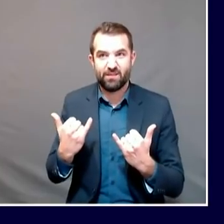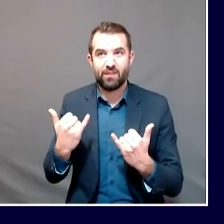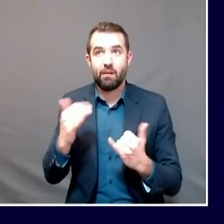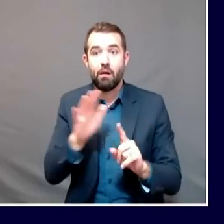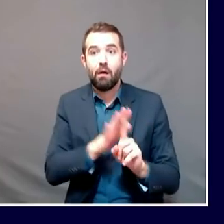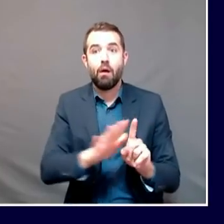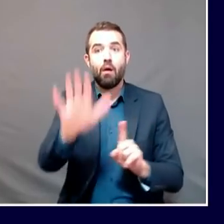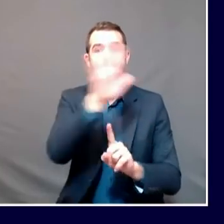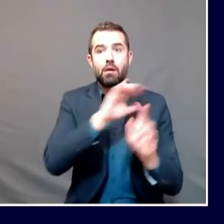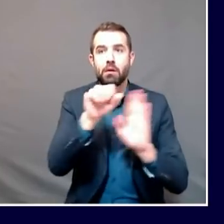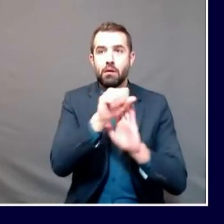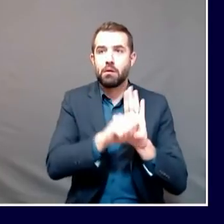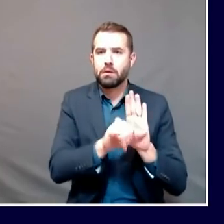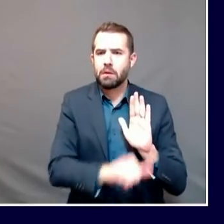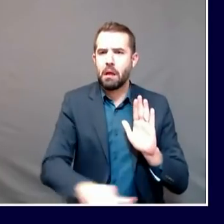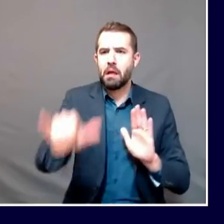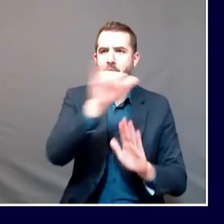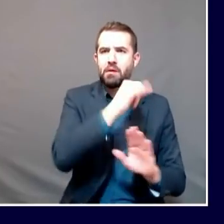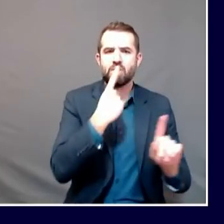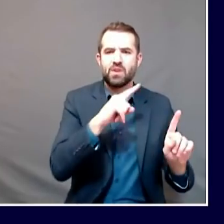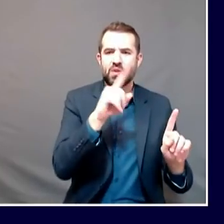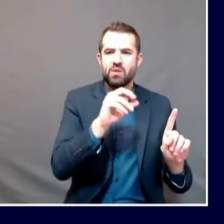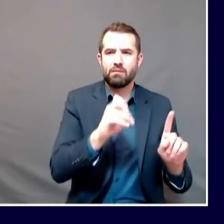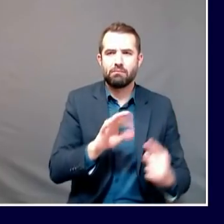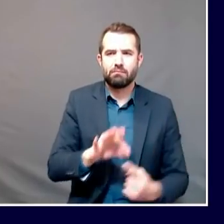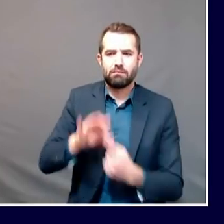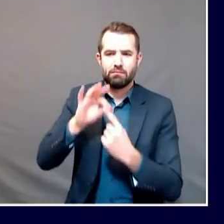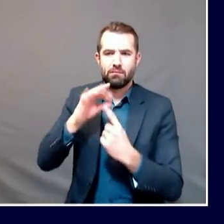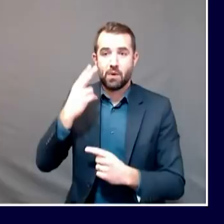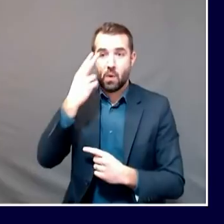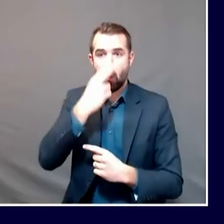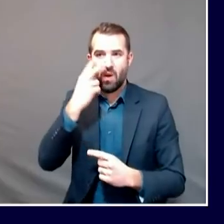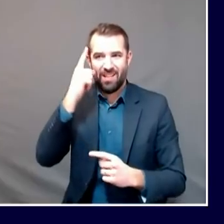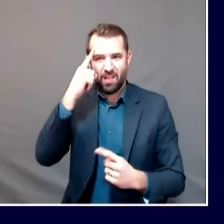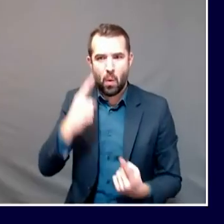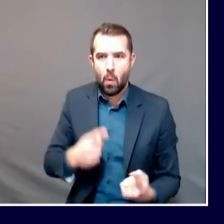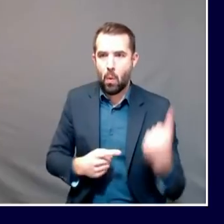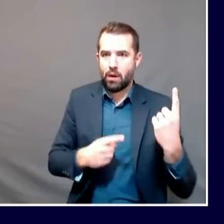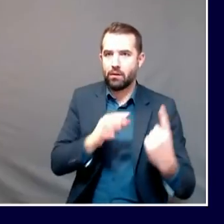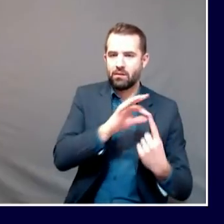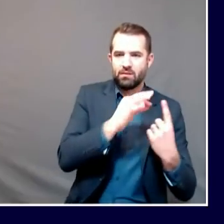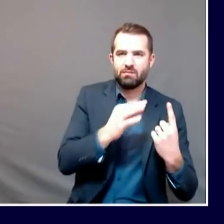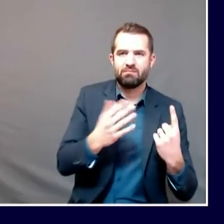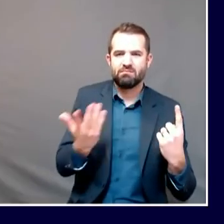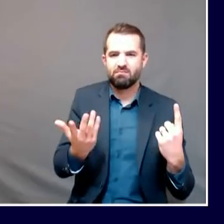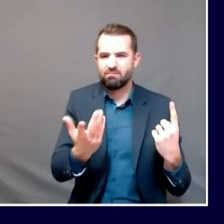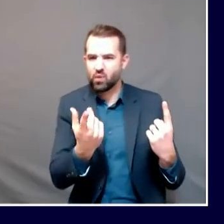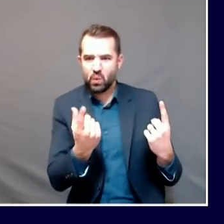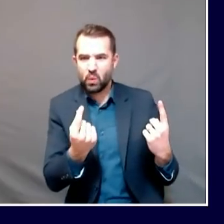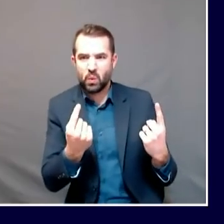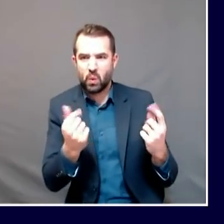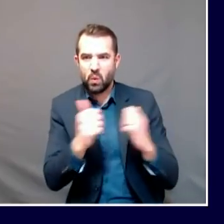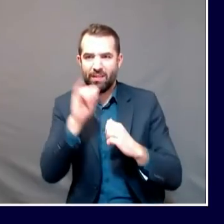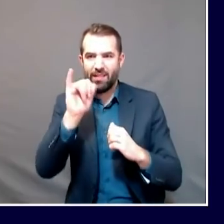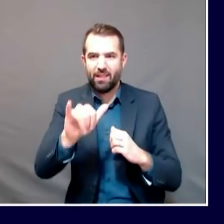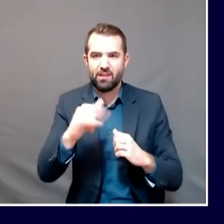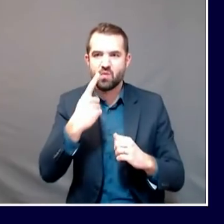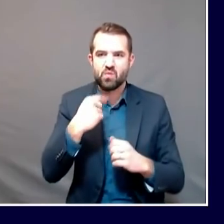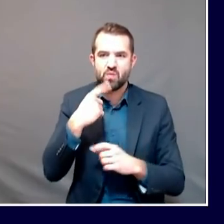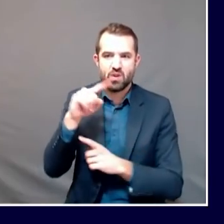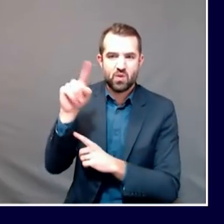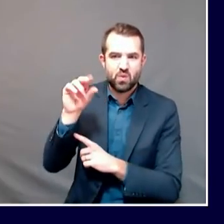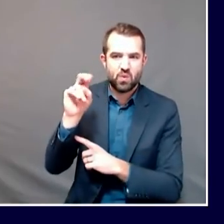recommending stronger restrictions. Can you just talk about that a little bit and what's coming from the national level and what